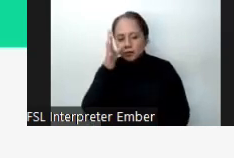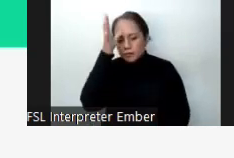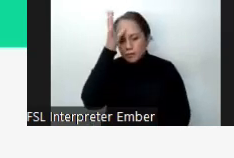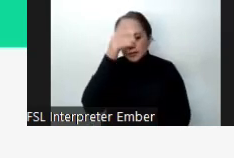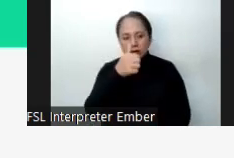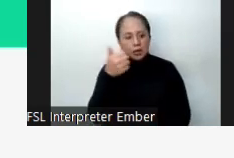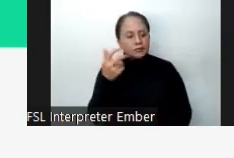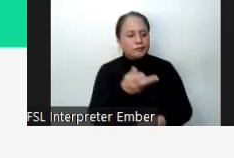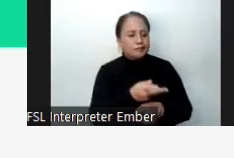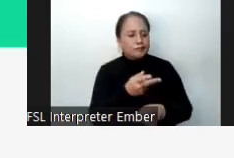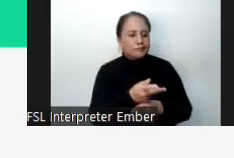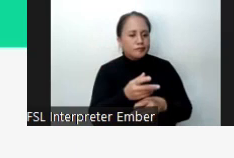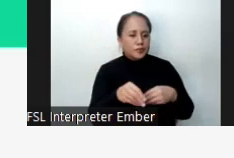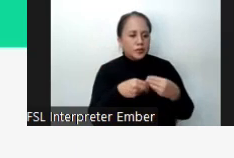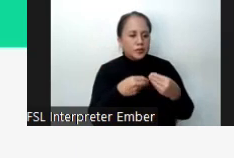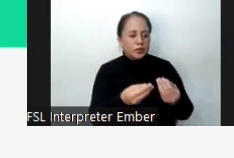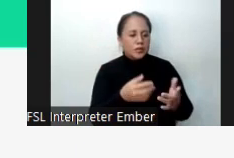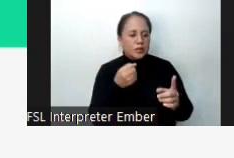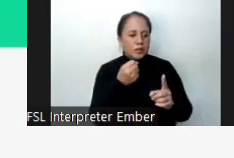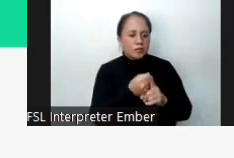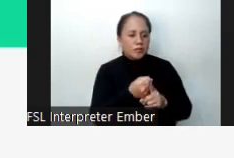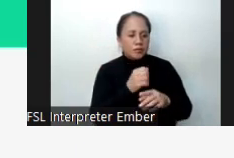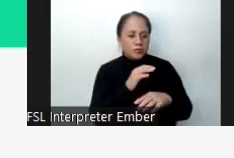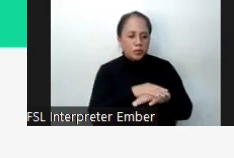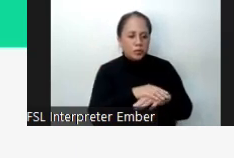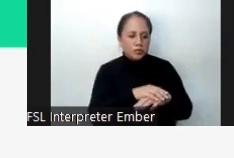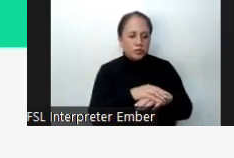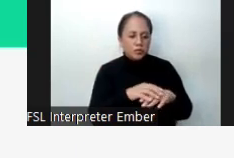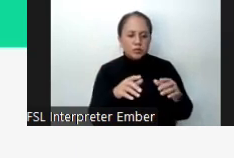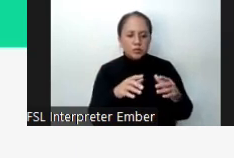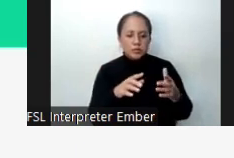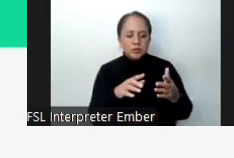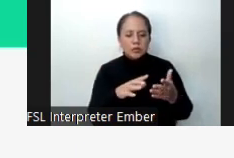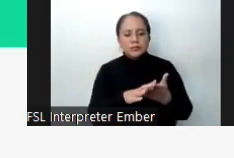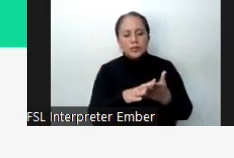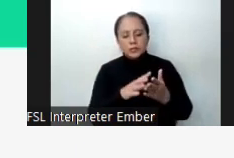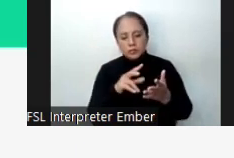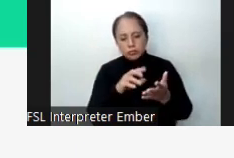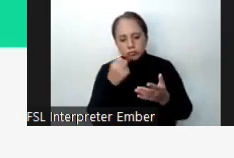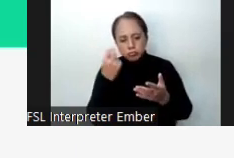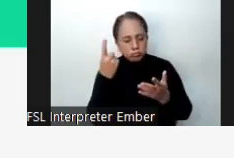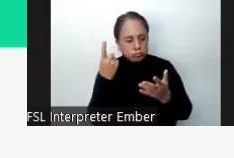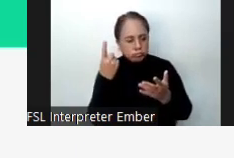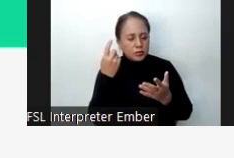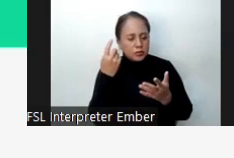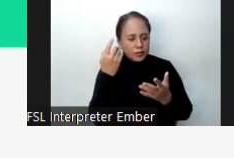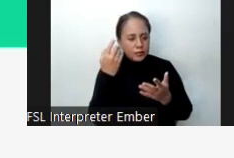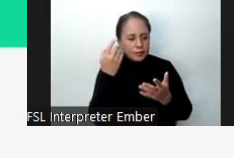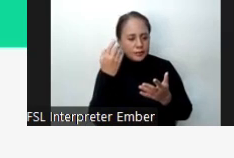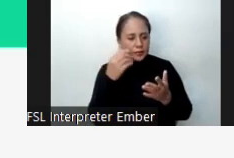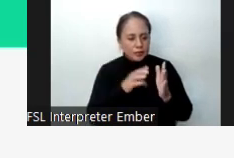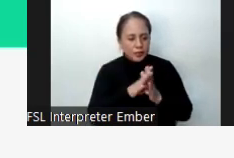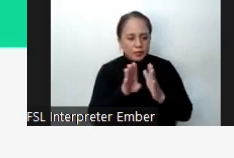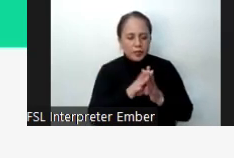and other caregivers and their impact on the literacy development. Results of the